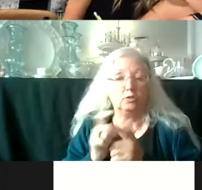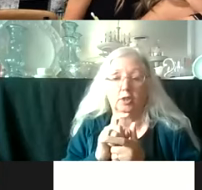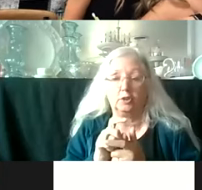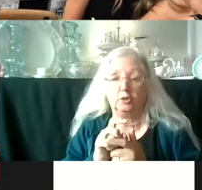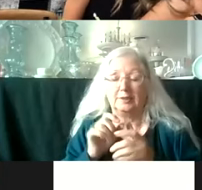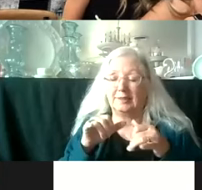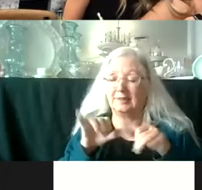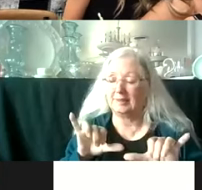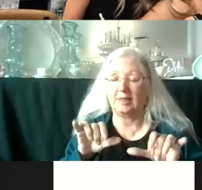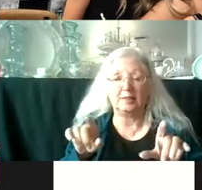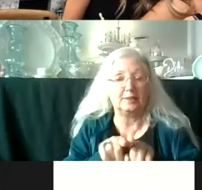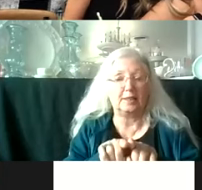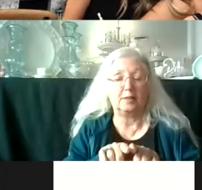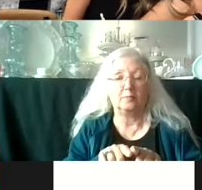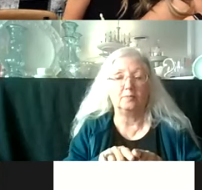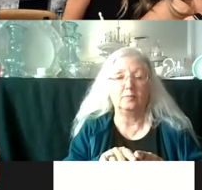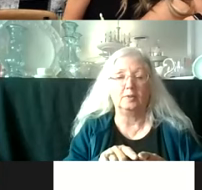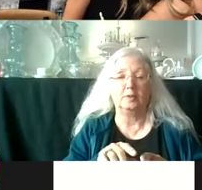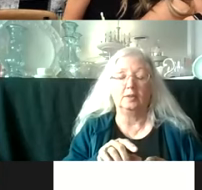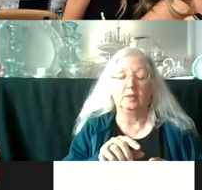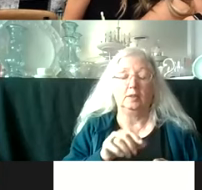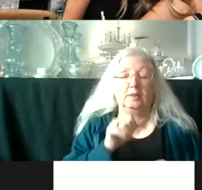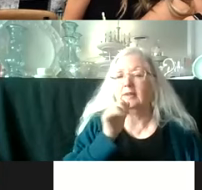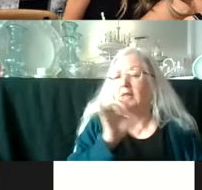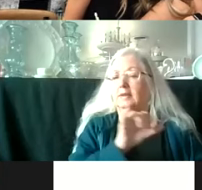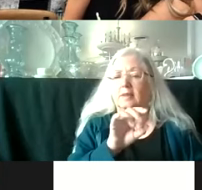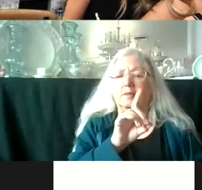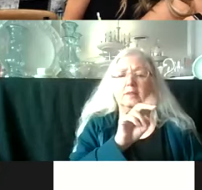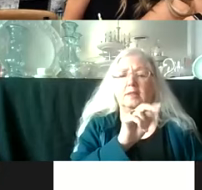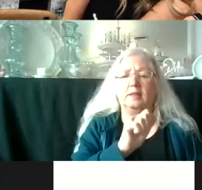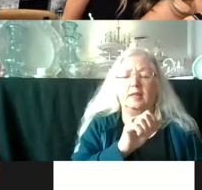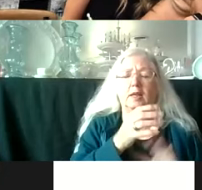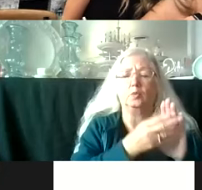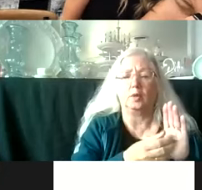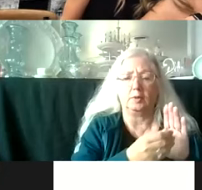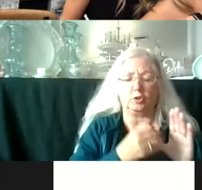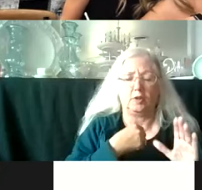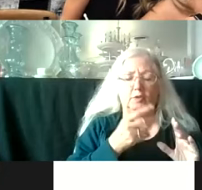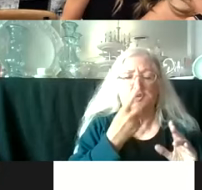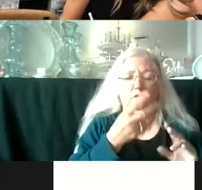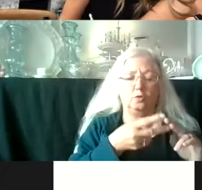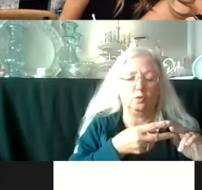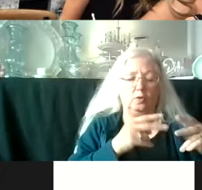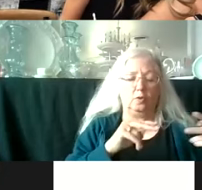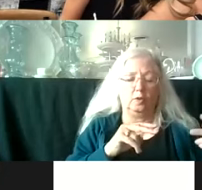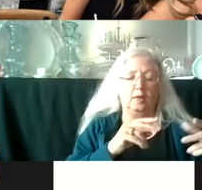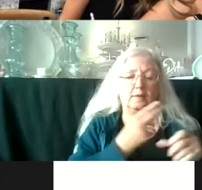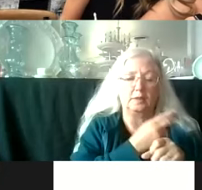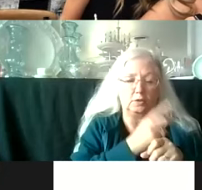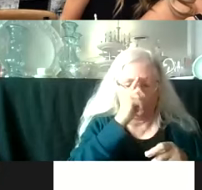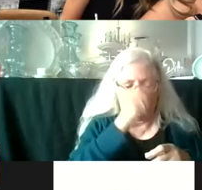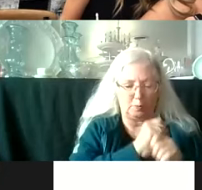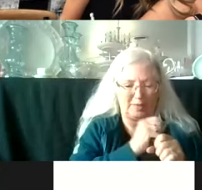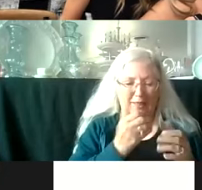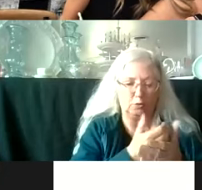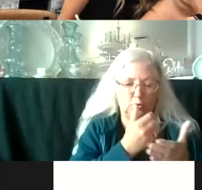this process. Unlike DNA replication, where we tear the two strands apart and use them as templates for making new strands of